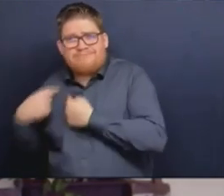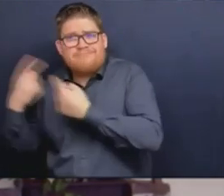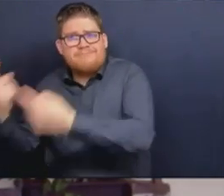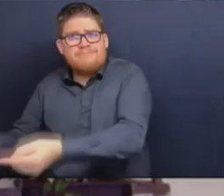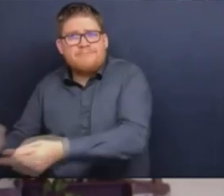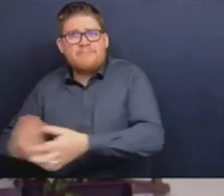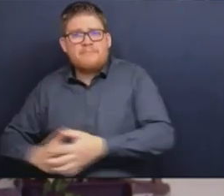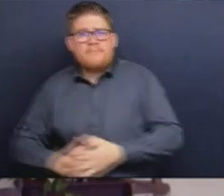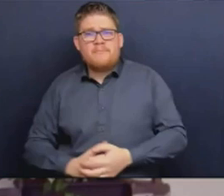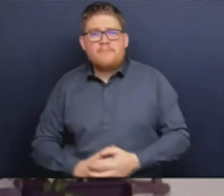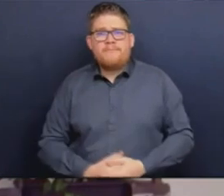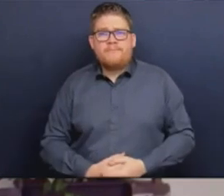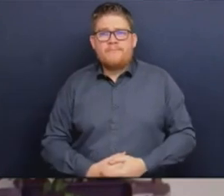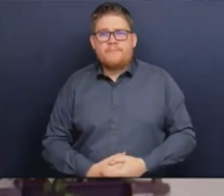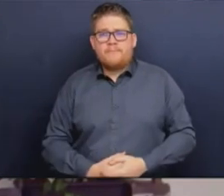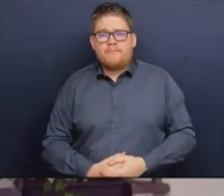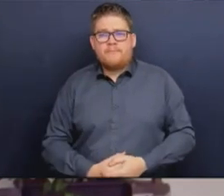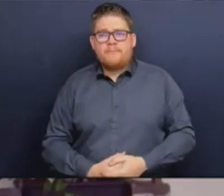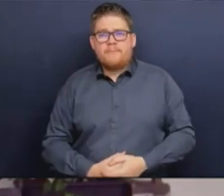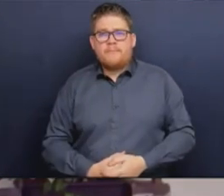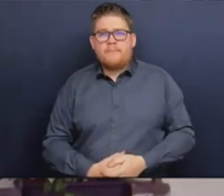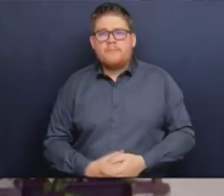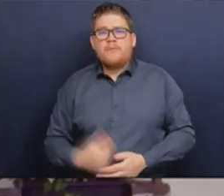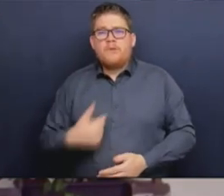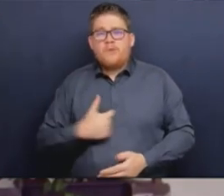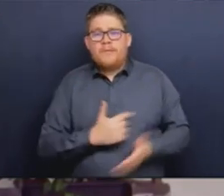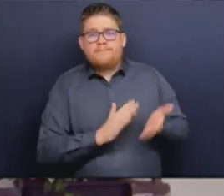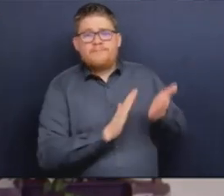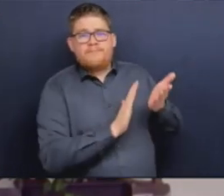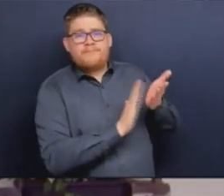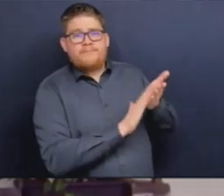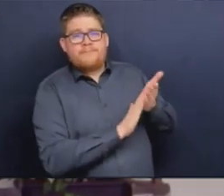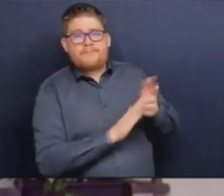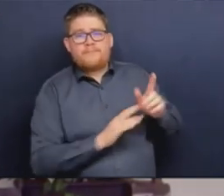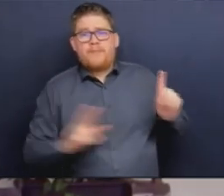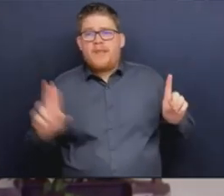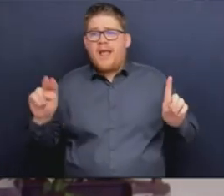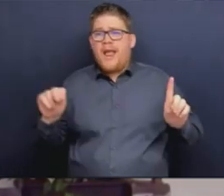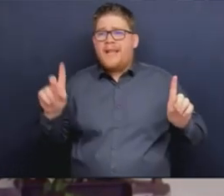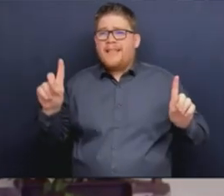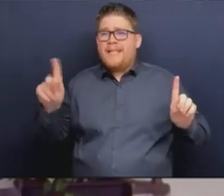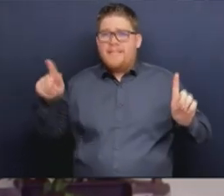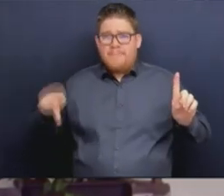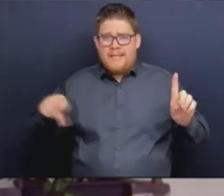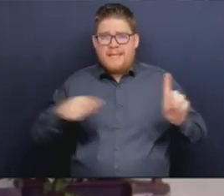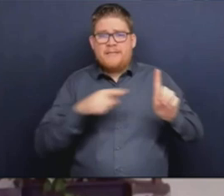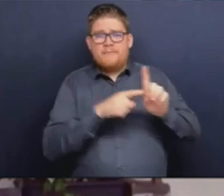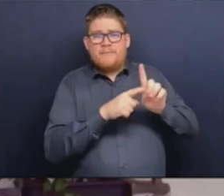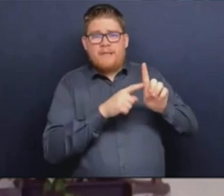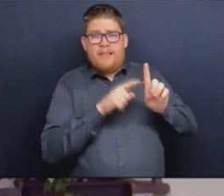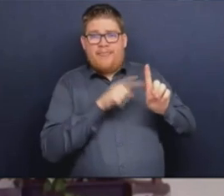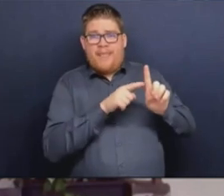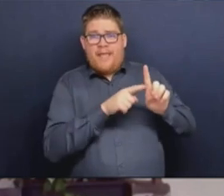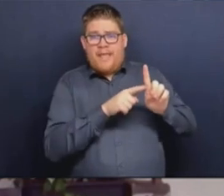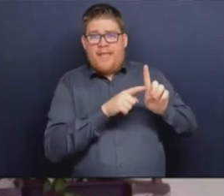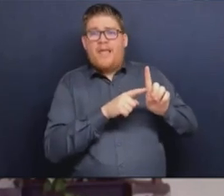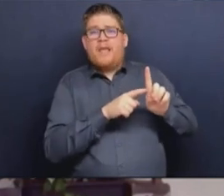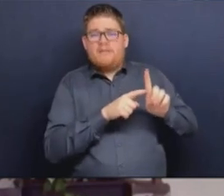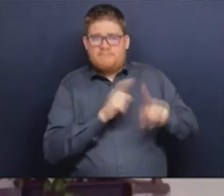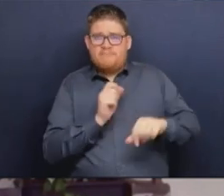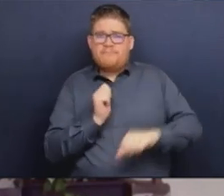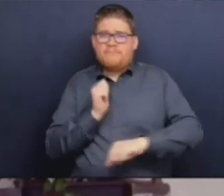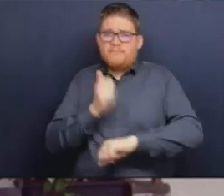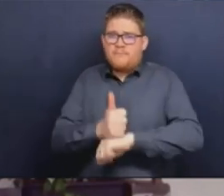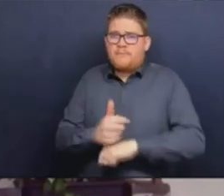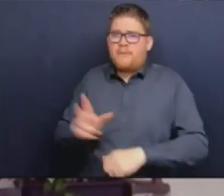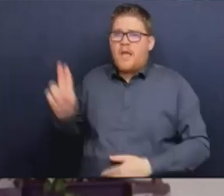applaud the NDP government because they brought in the United Nations Declaration and the Declaration